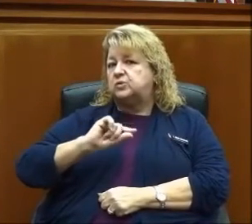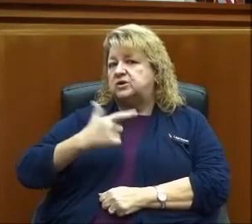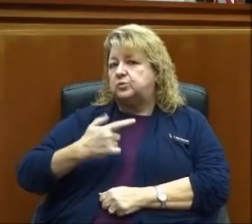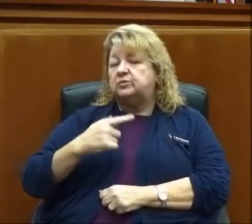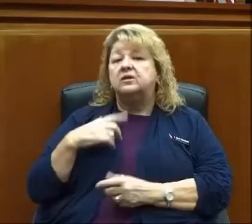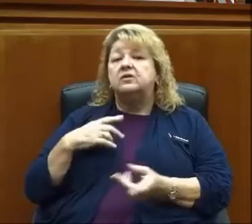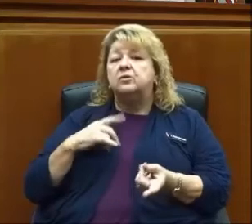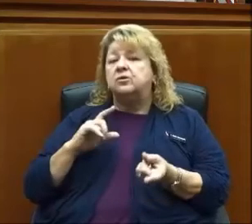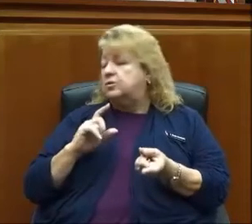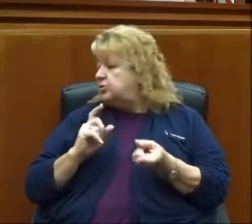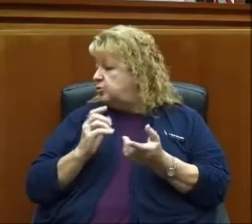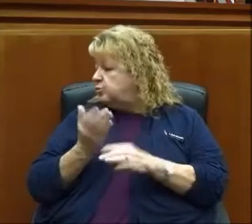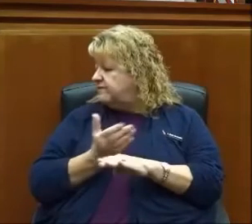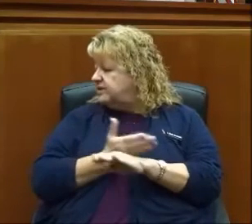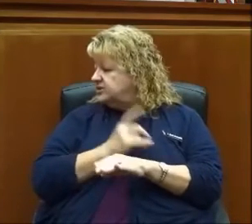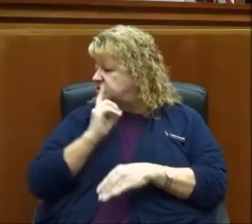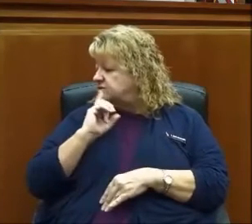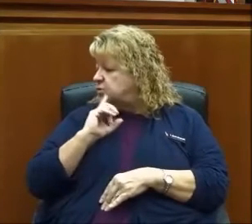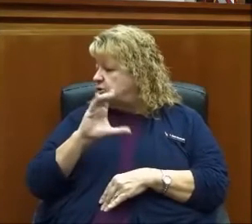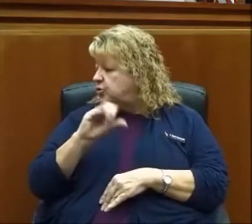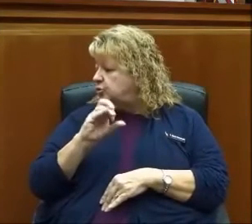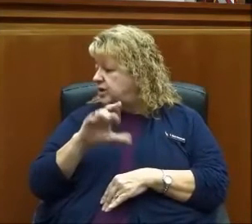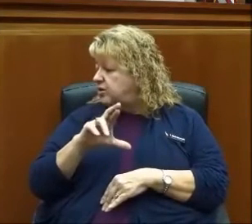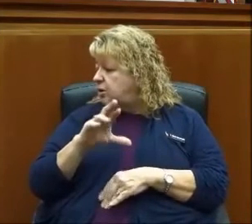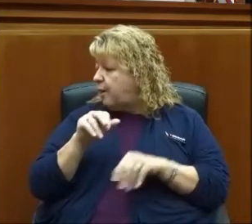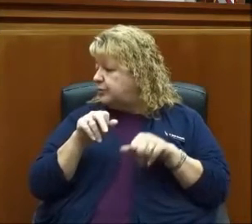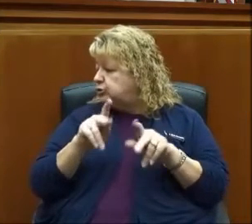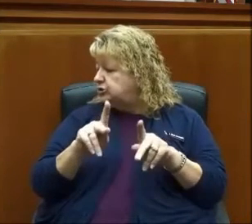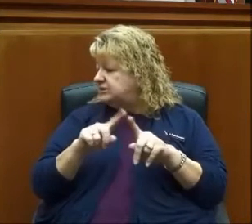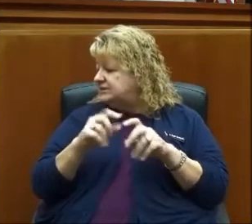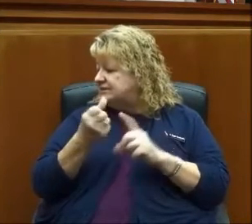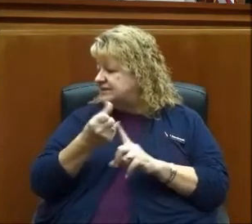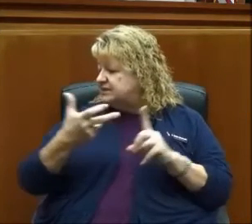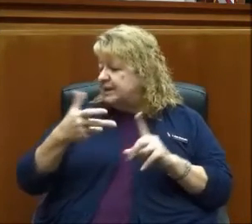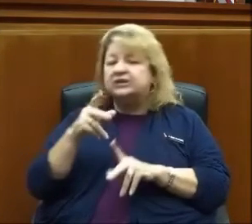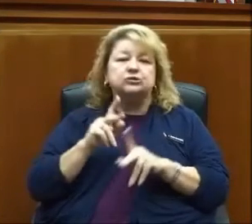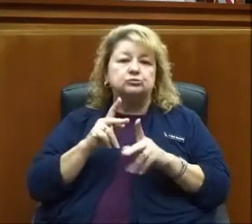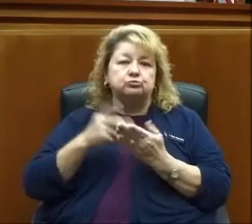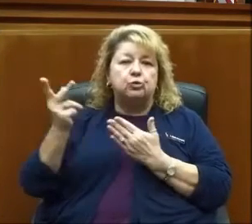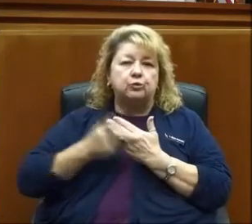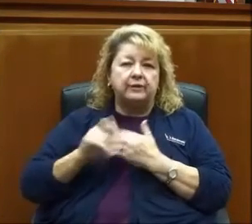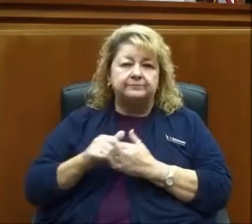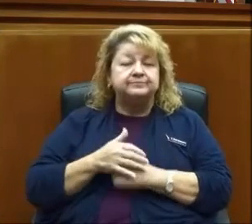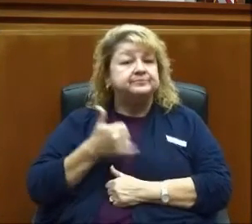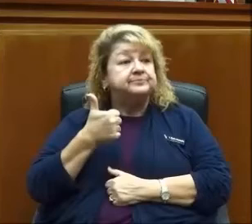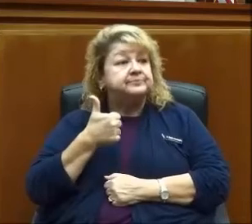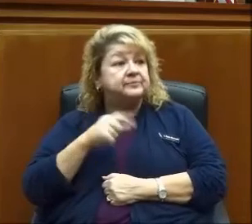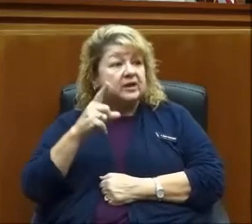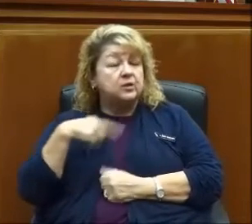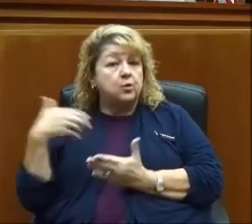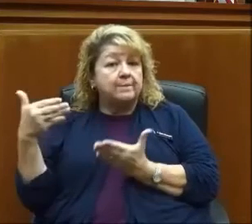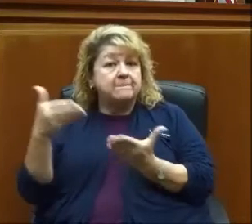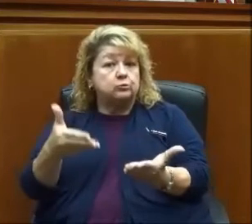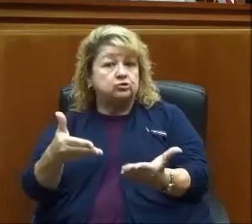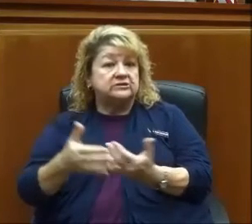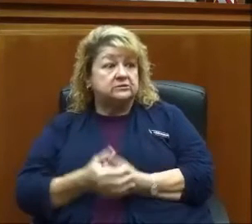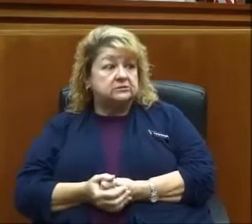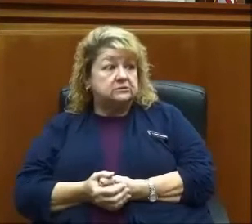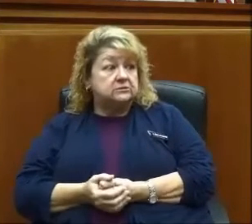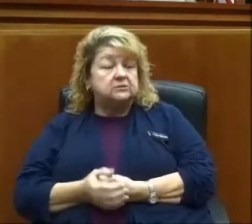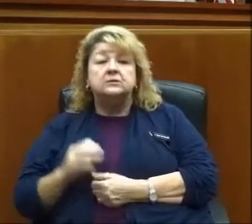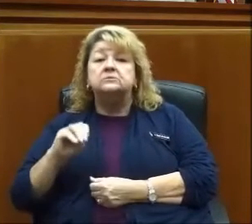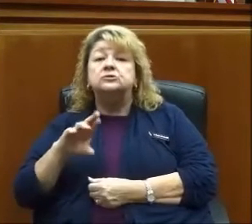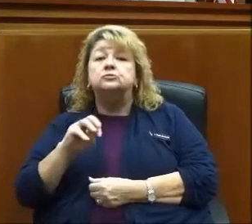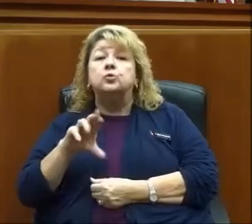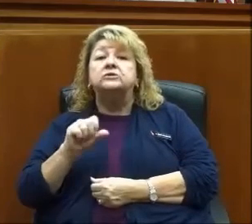to the Educator Career Opportunity Expansion Program budget. Okay, can we get a motion? Mr. Morris,